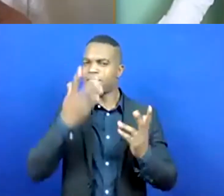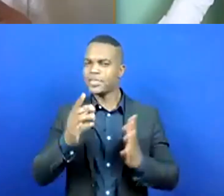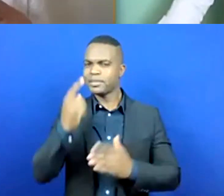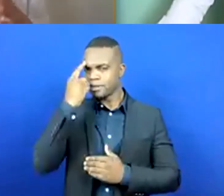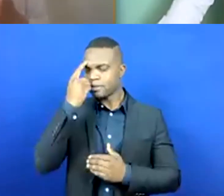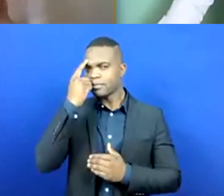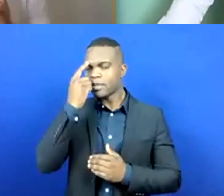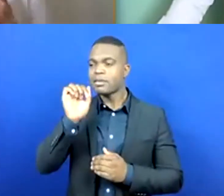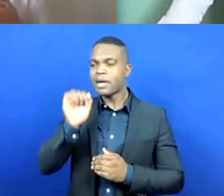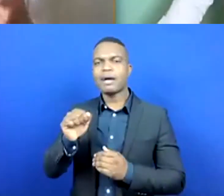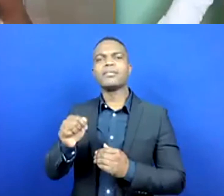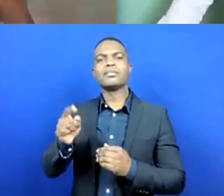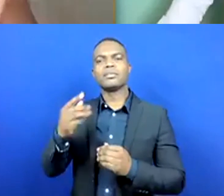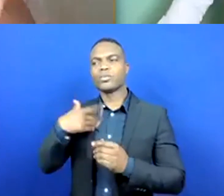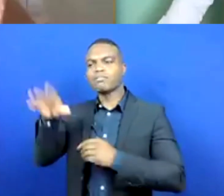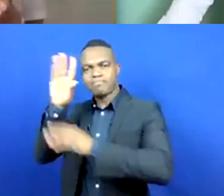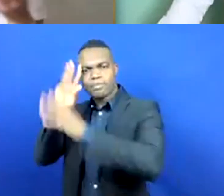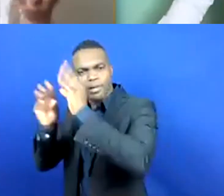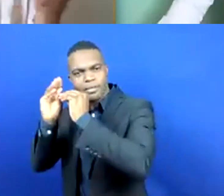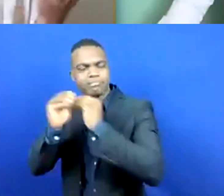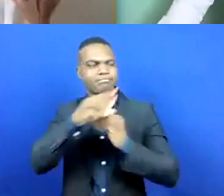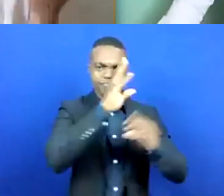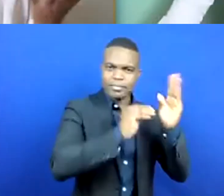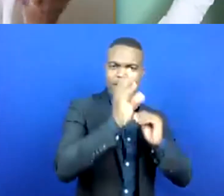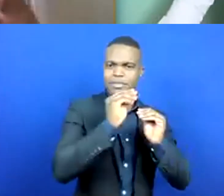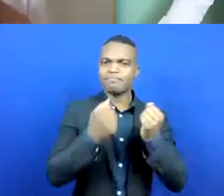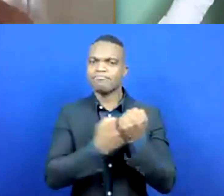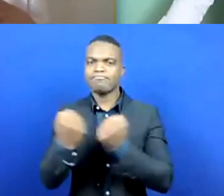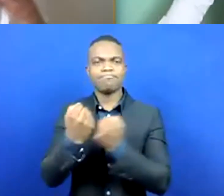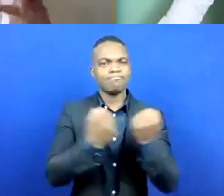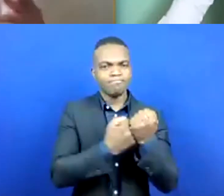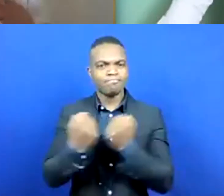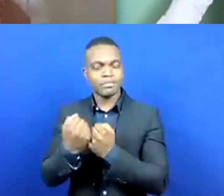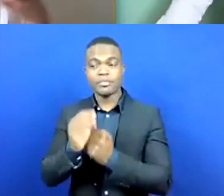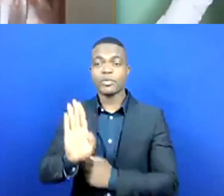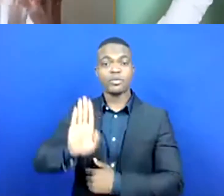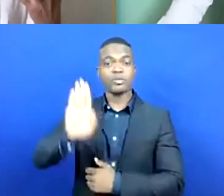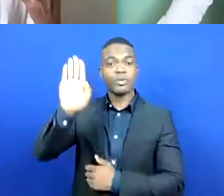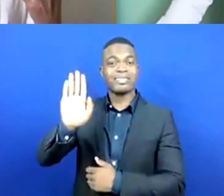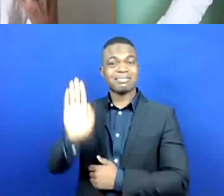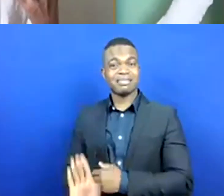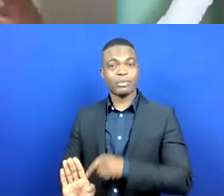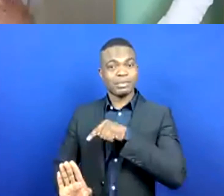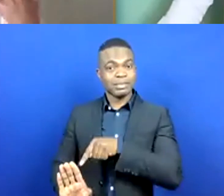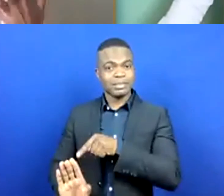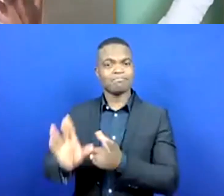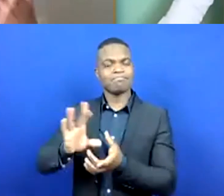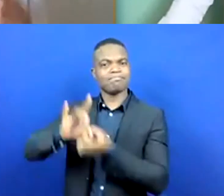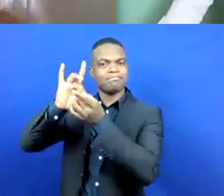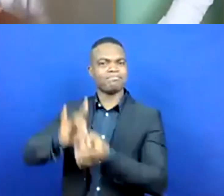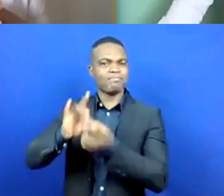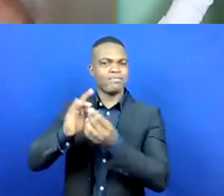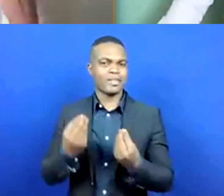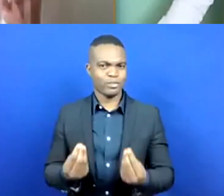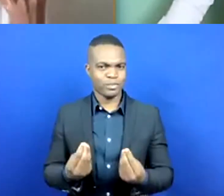the issue of affordability or access to simple things as internet. So obviously, if then everything has to go remote, there's an